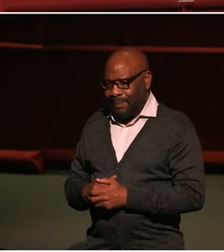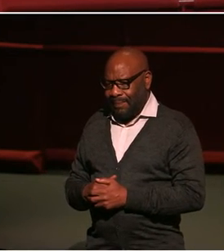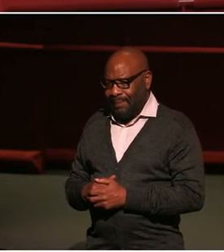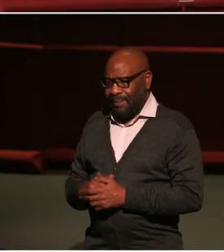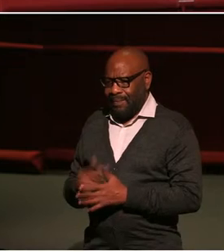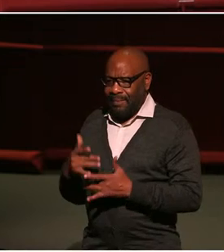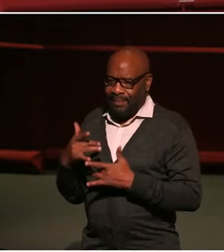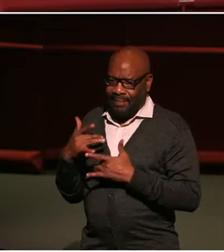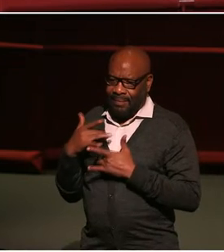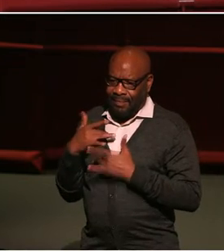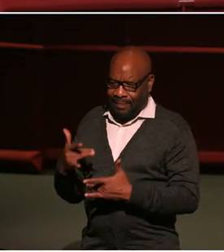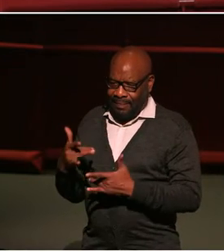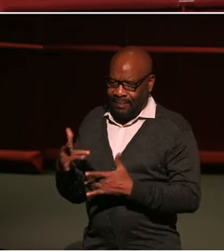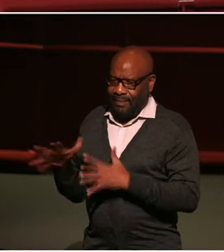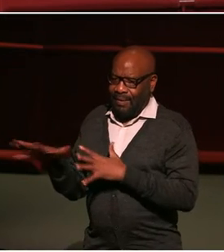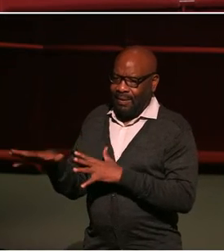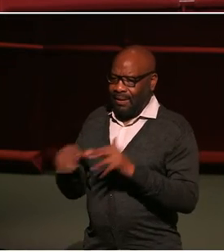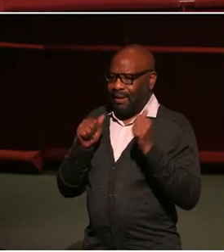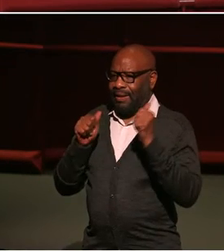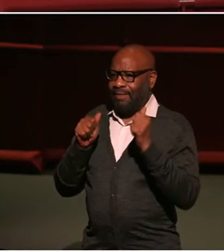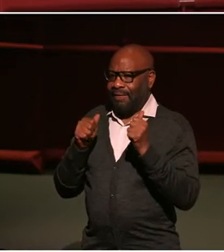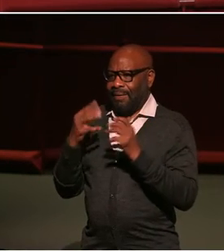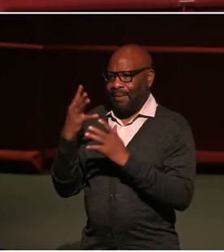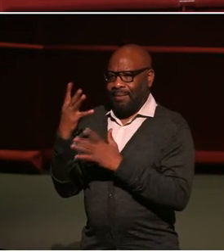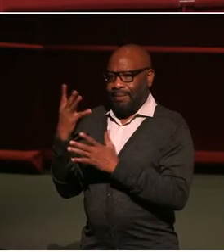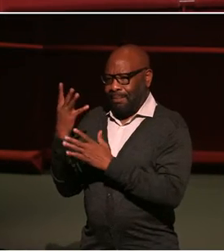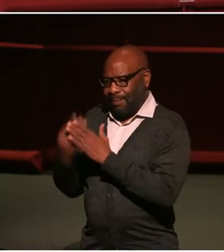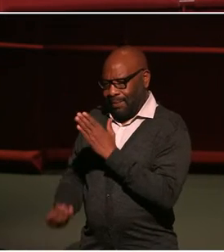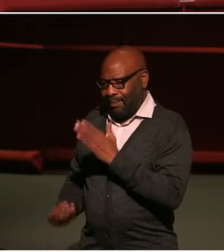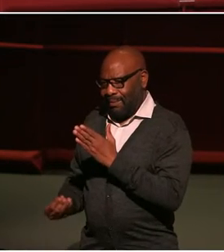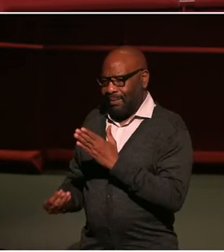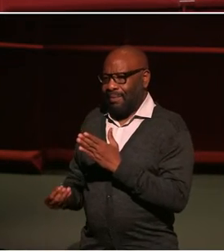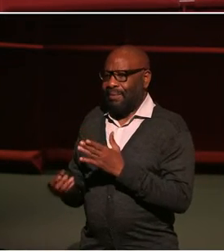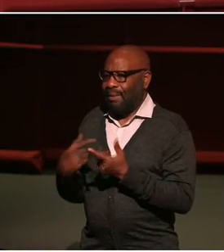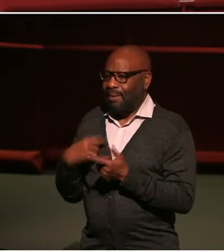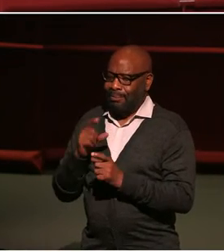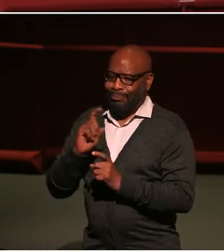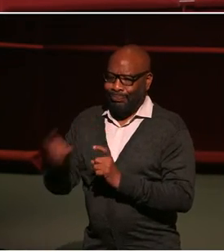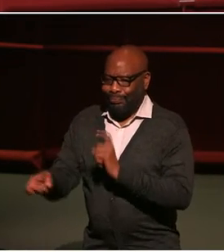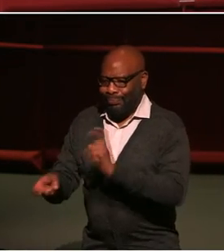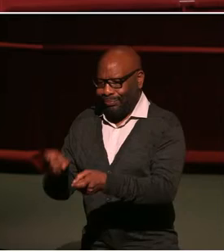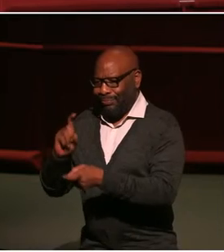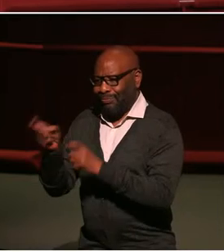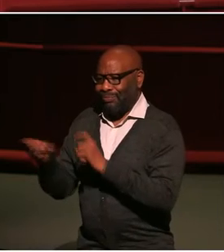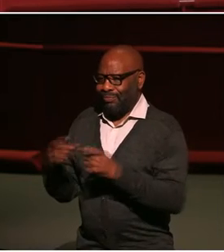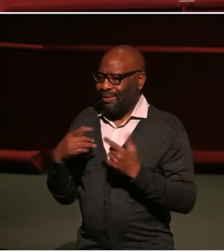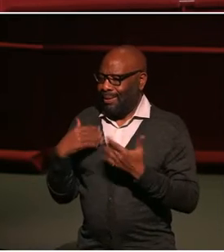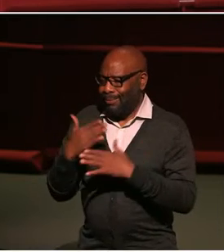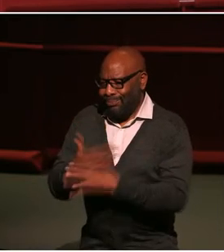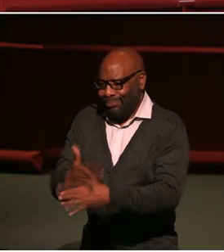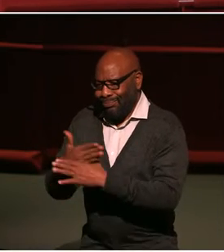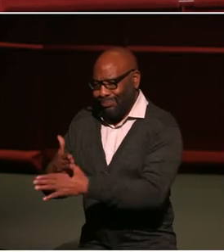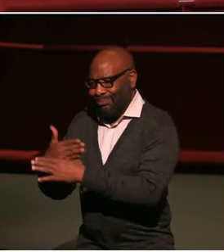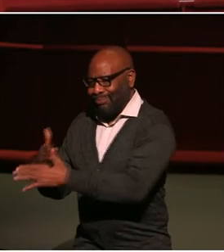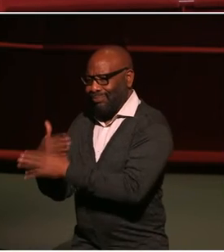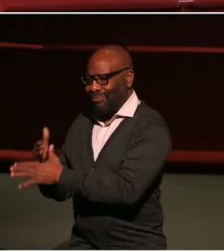gave away my automobile. What? Yeah. So I have no car.